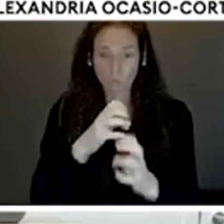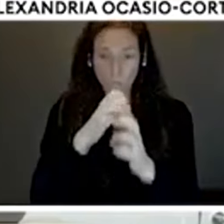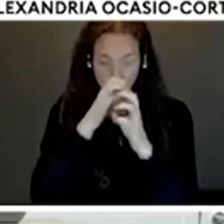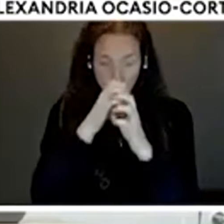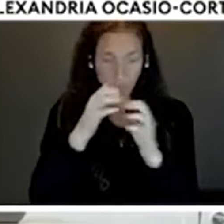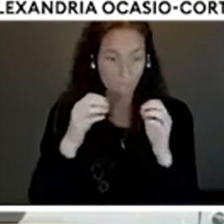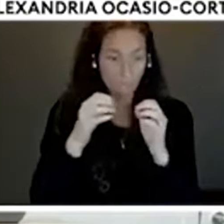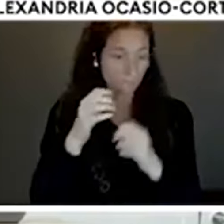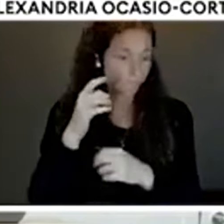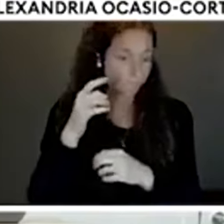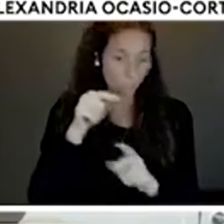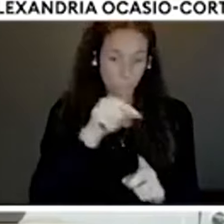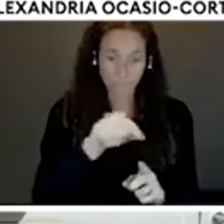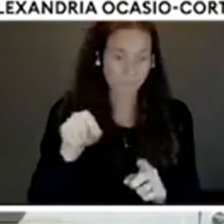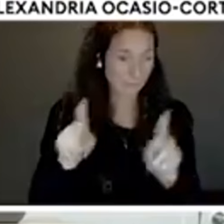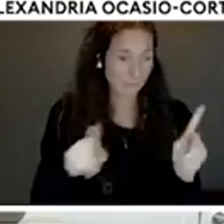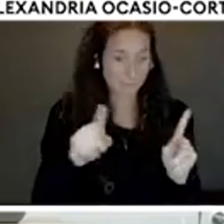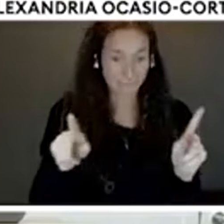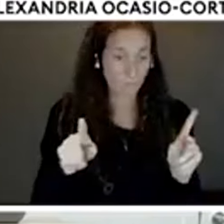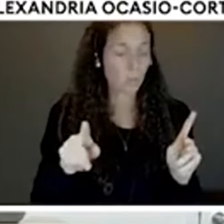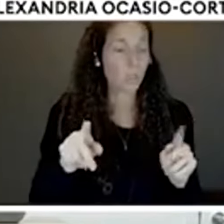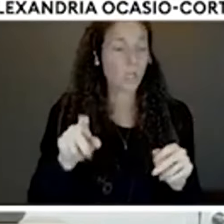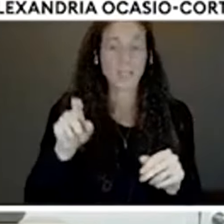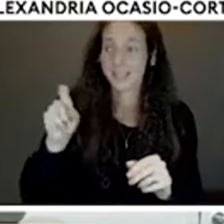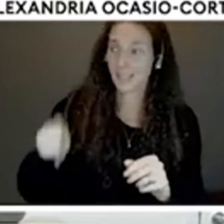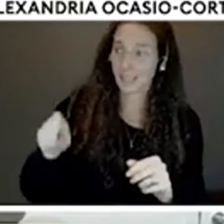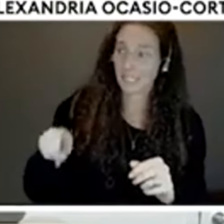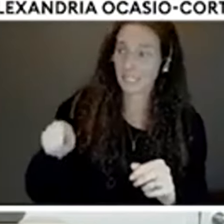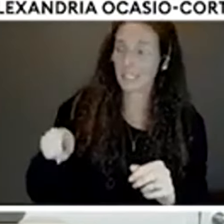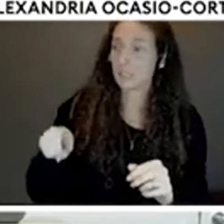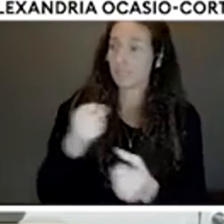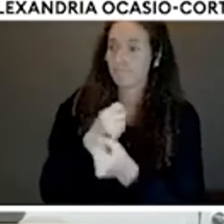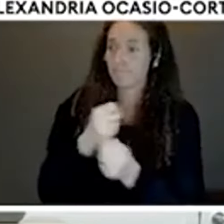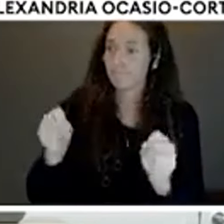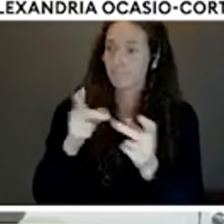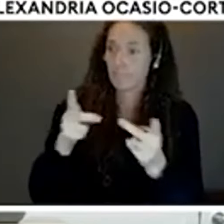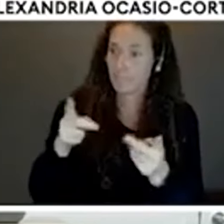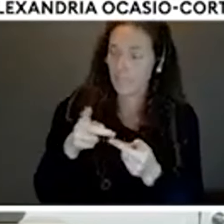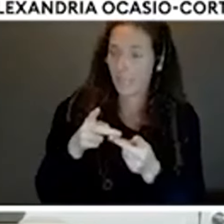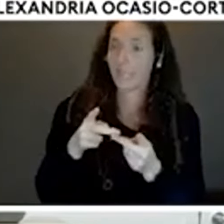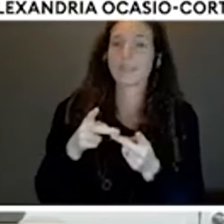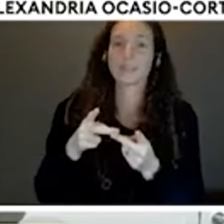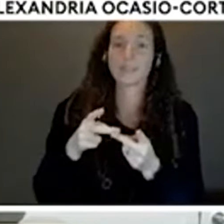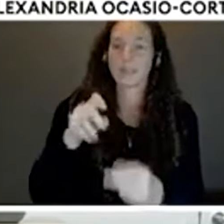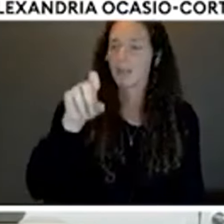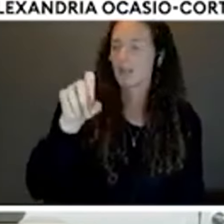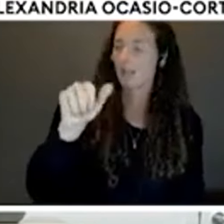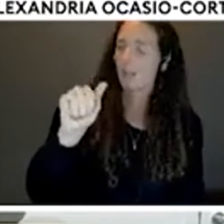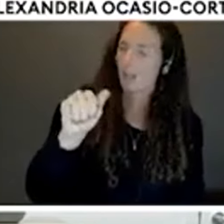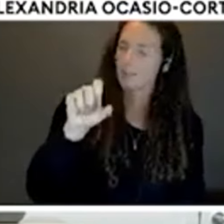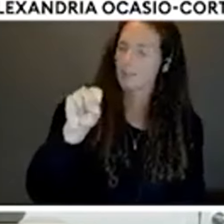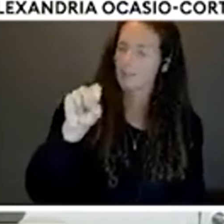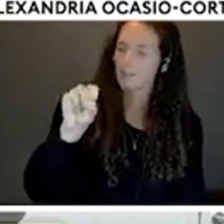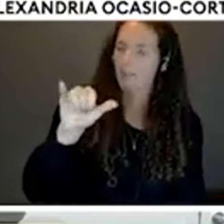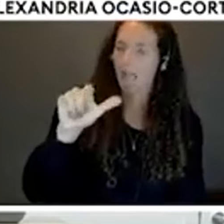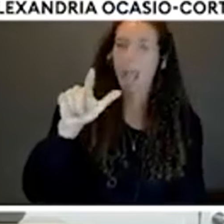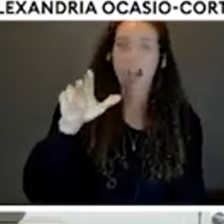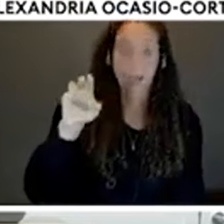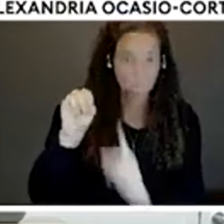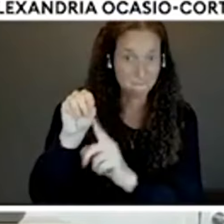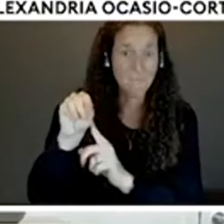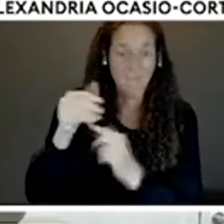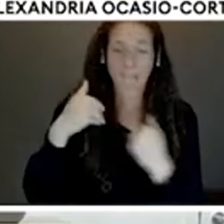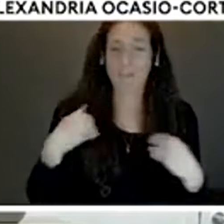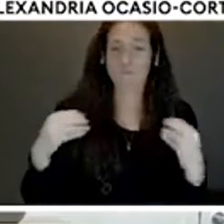asylum to come across. They have to be pre-screened, and they go through an enormous amount